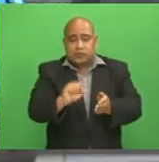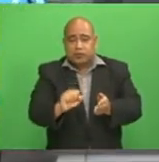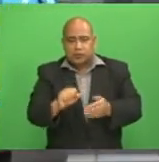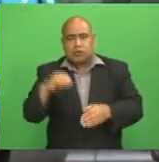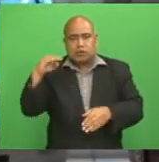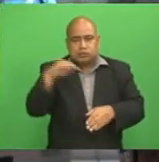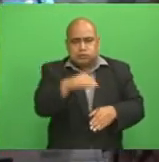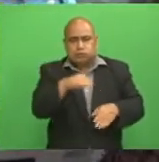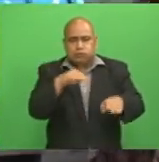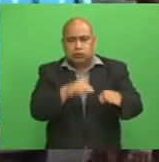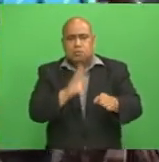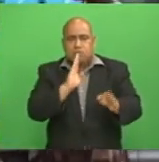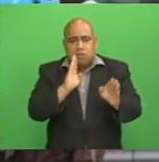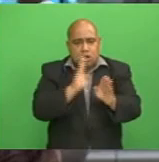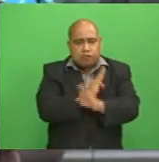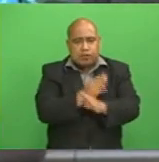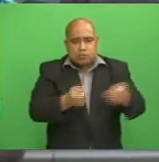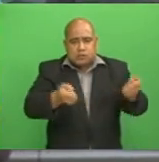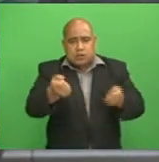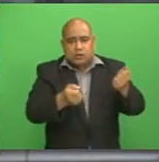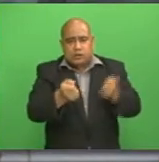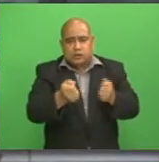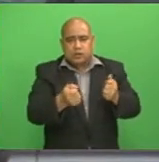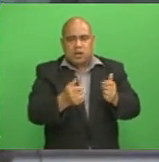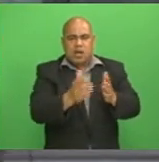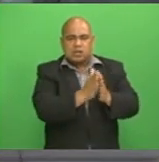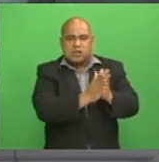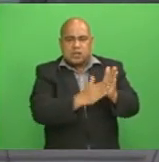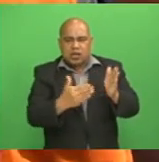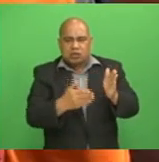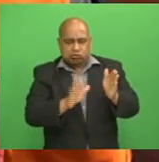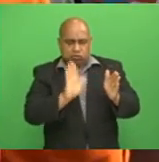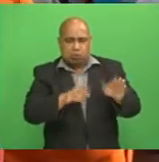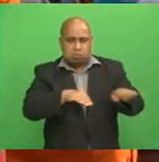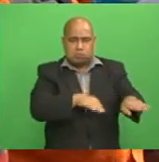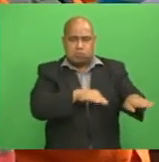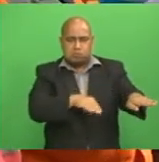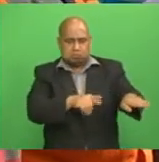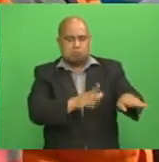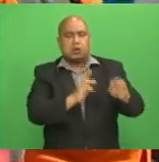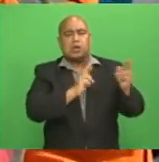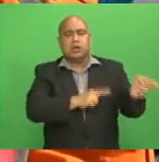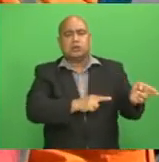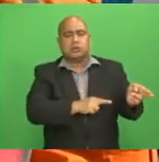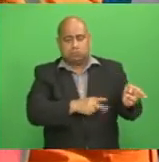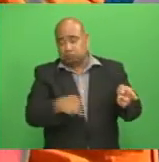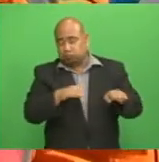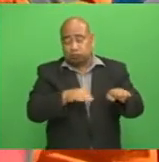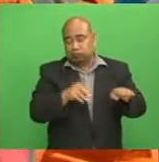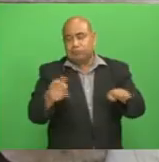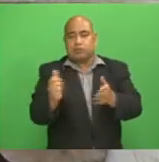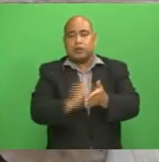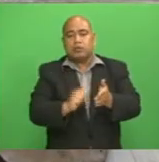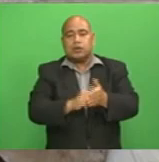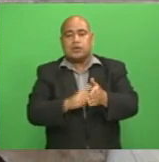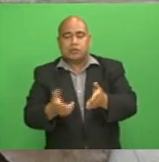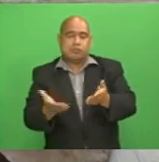and cargo trucks stop by Nriketi on a daily basis. The expansion plan is welcome